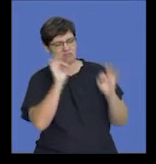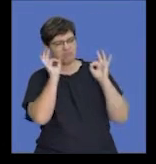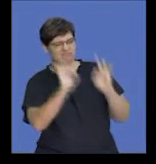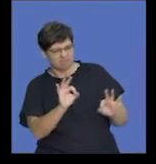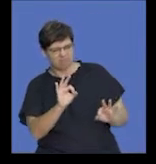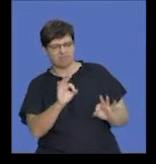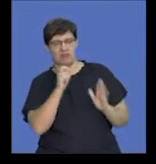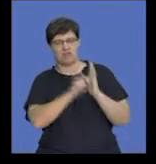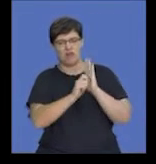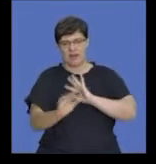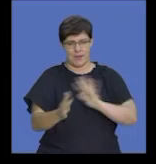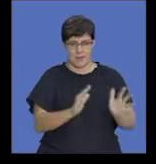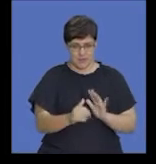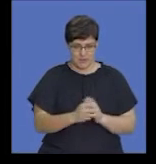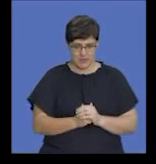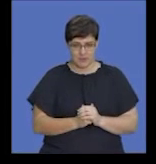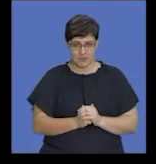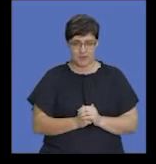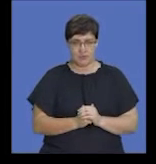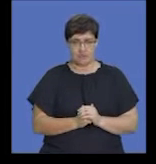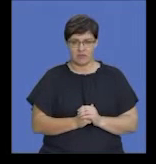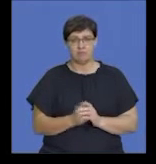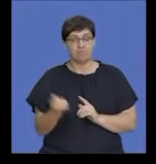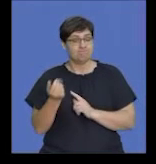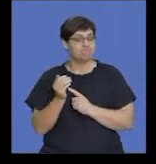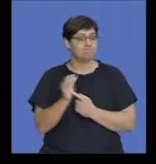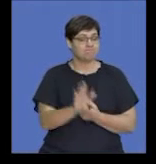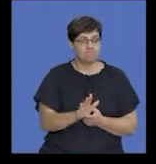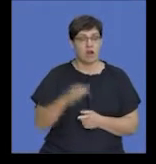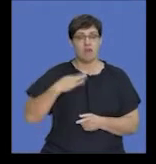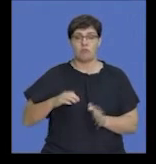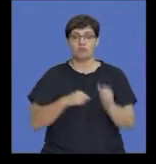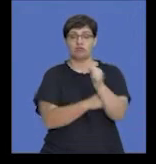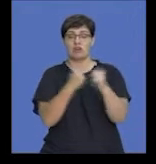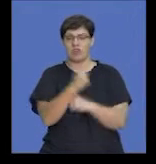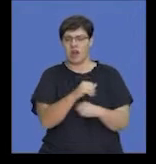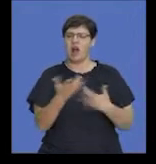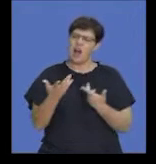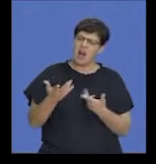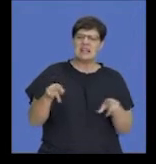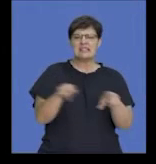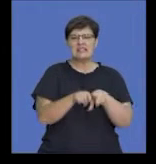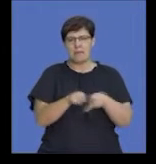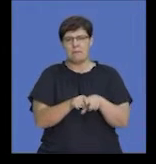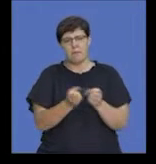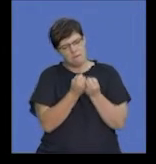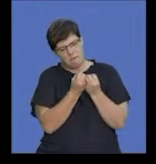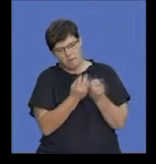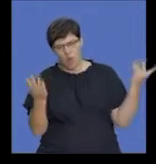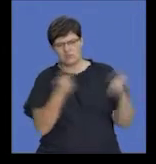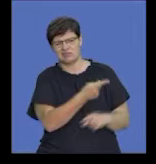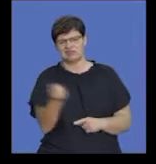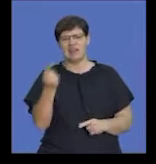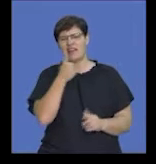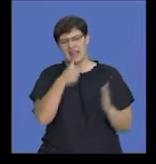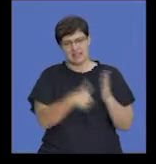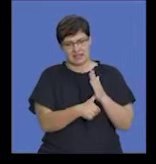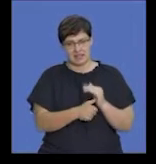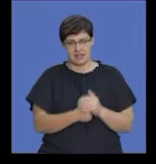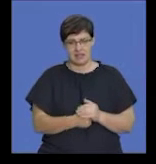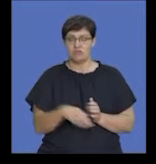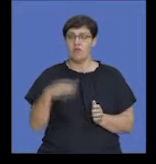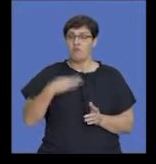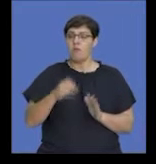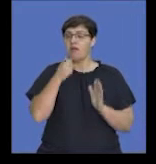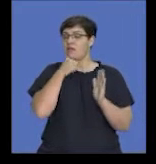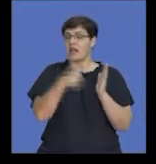so we get it right. Remember, I did indicate that the formal letter structure is more or less the same for all formal letters. So the formal letter is